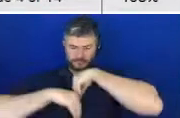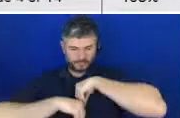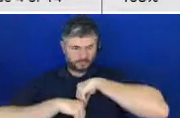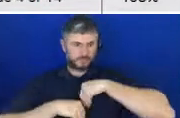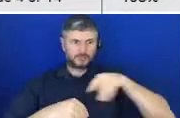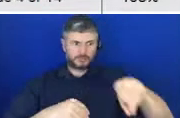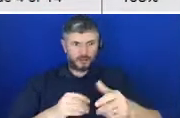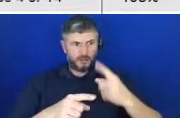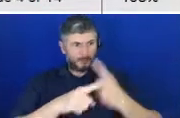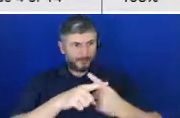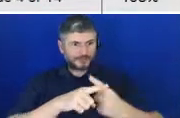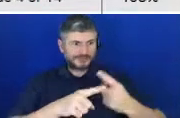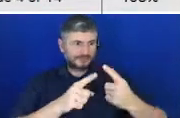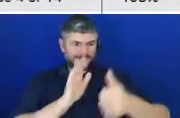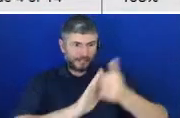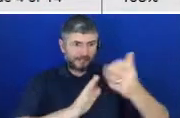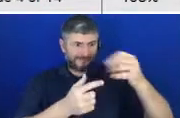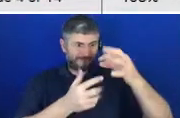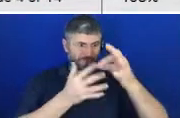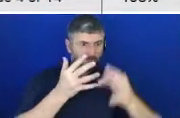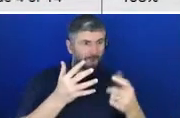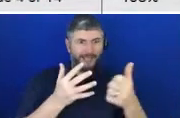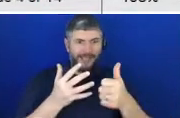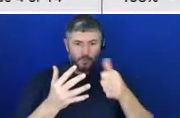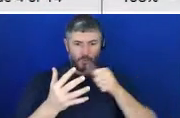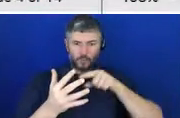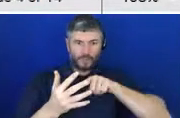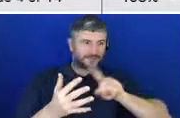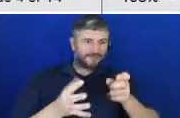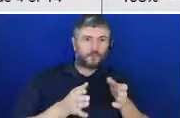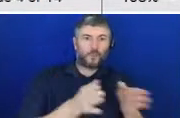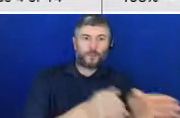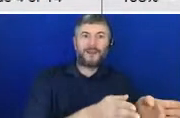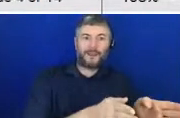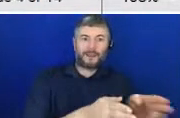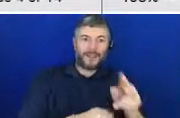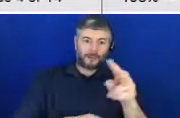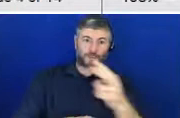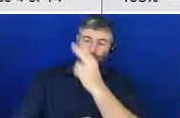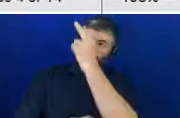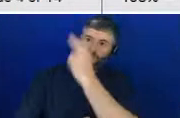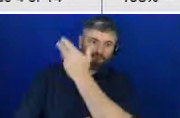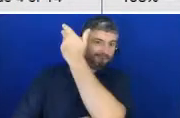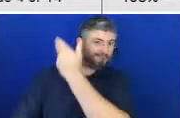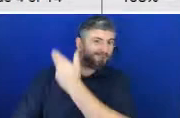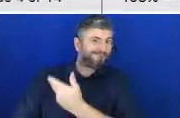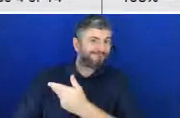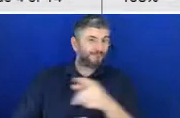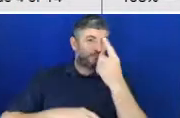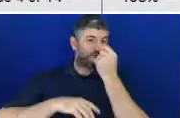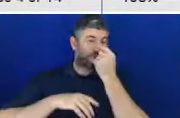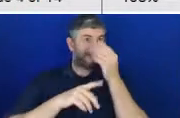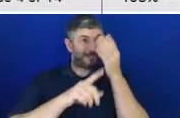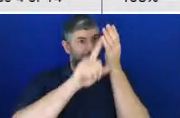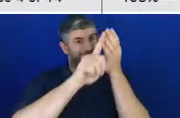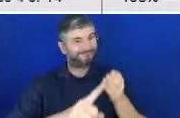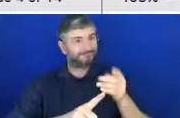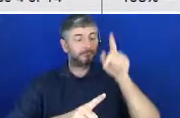those skills that she had. And as you see, as you look around there, you'll see that, and you probably recognise those